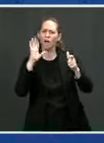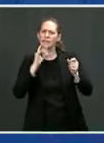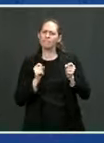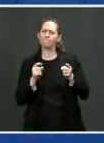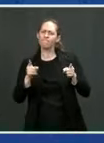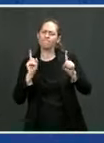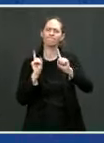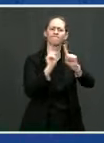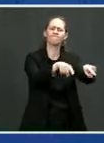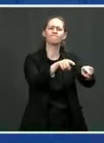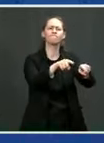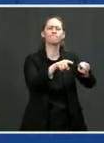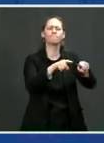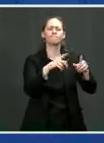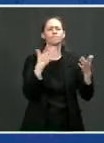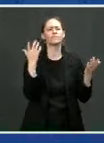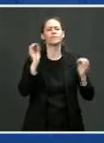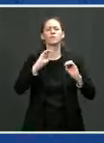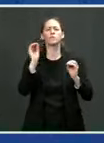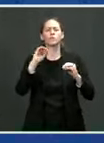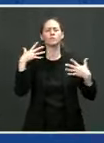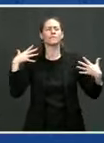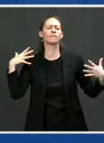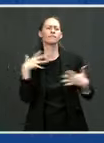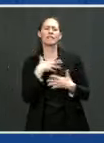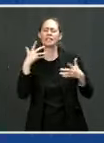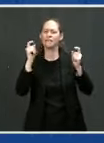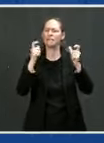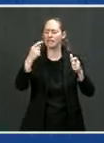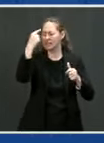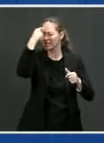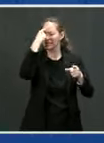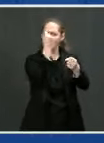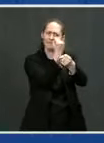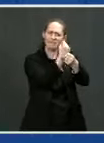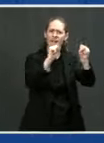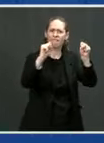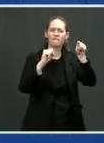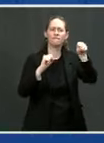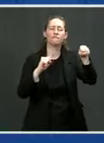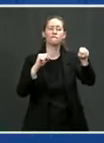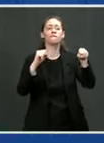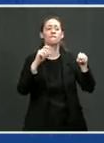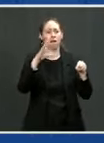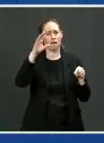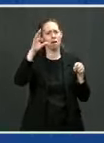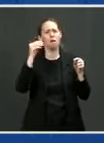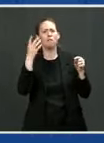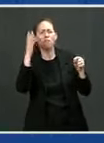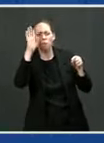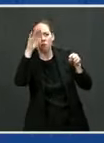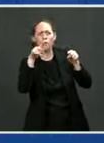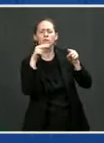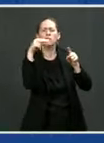as breath, to put the safety and happiness of others before his own.